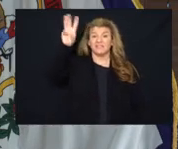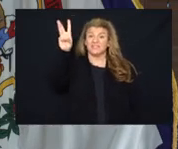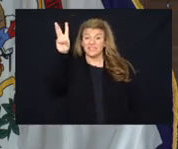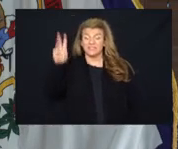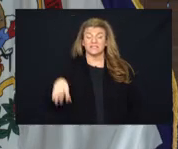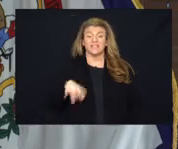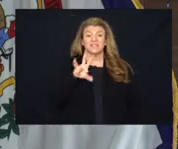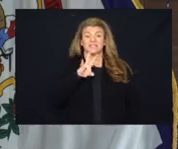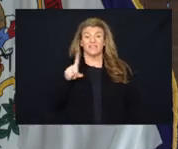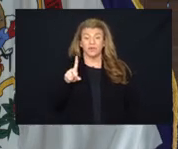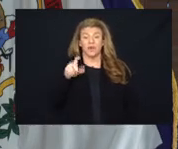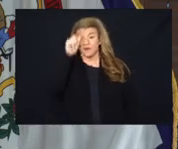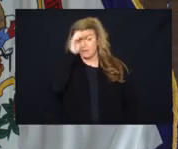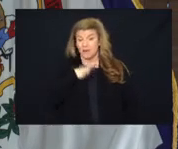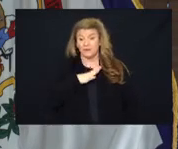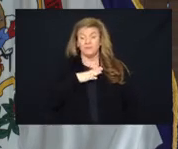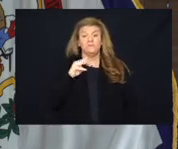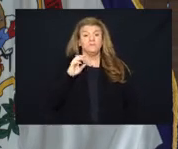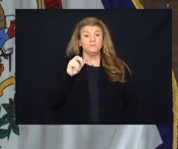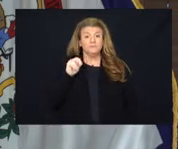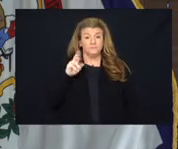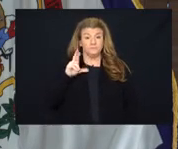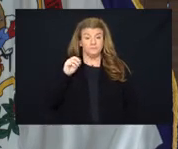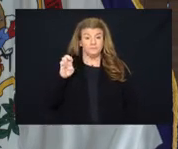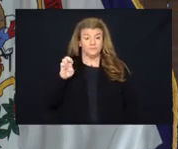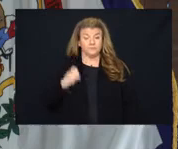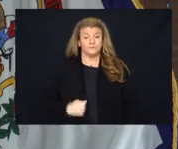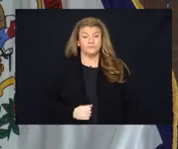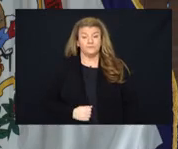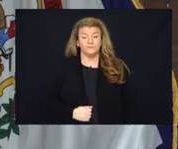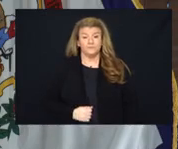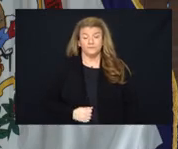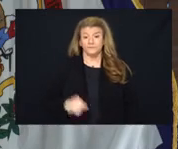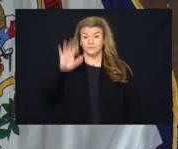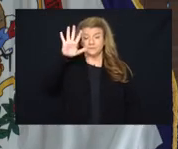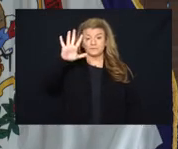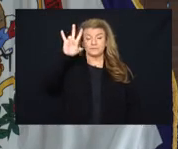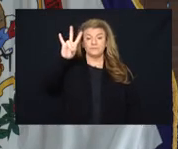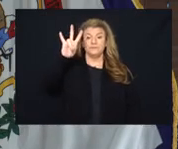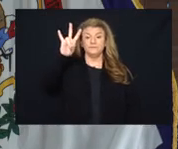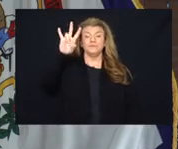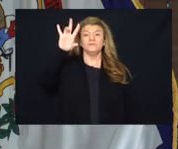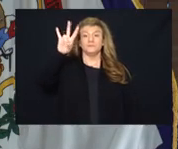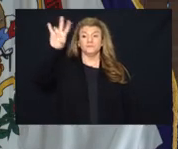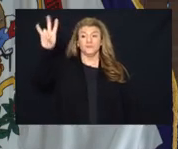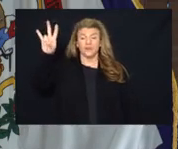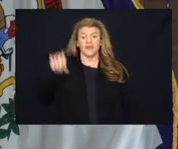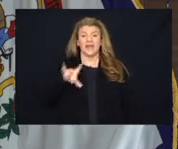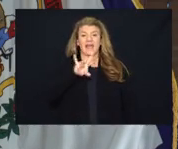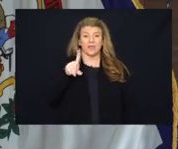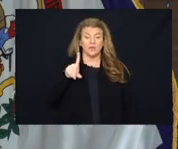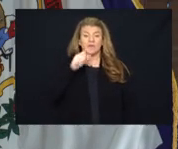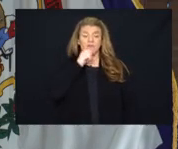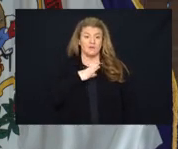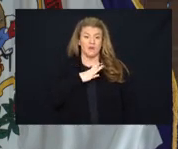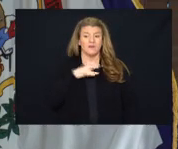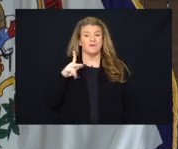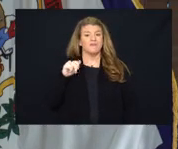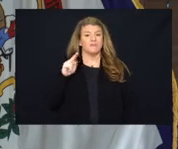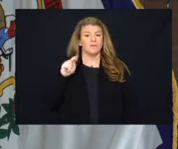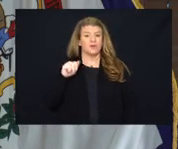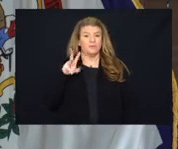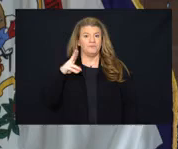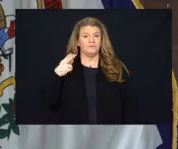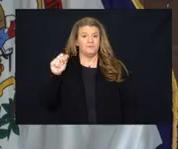death, a 71-year-old male from Monroe County. The 5,777th death, an 81-year-old female from Kanawha